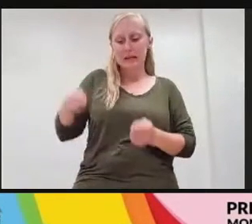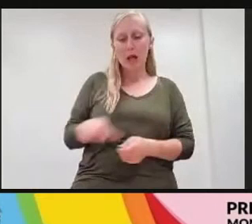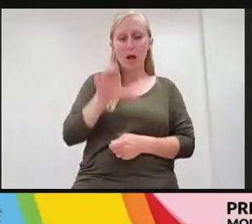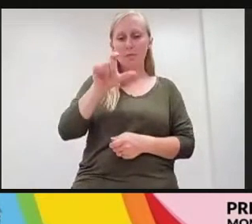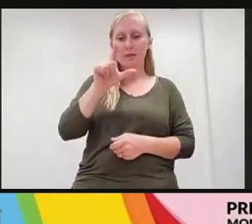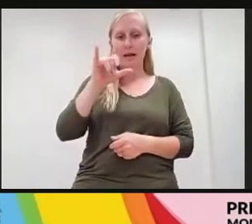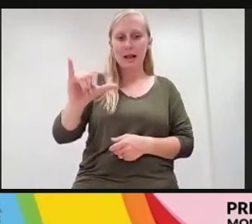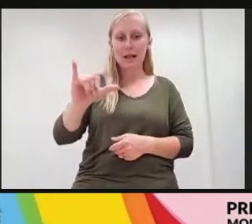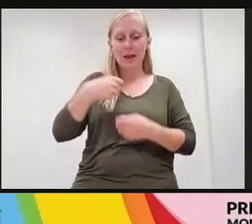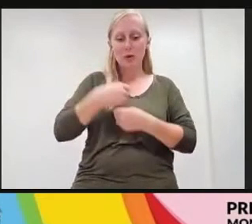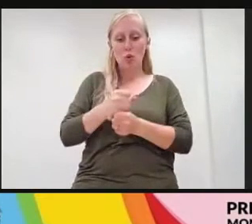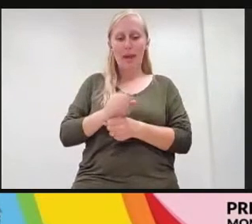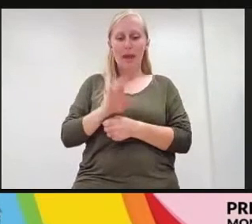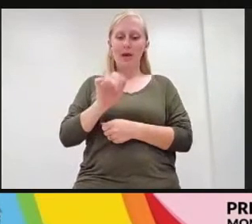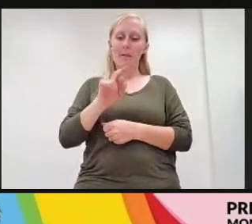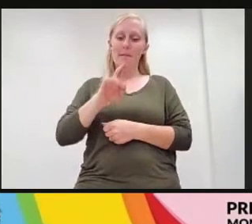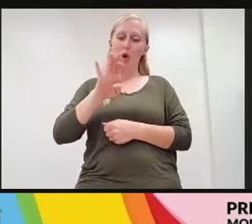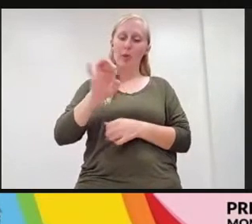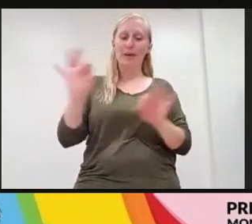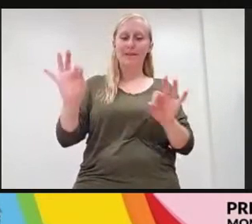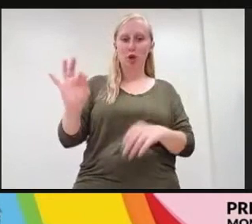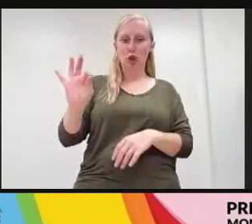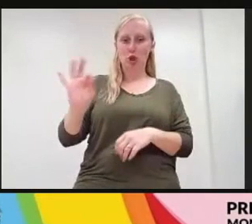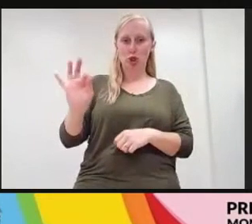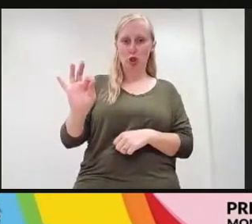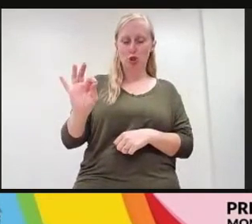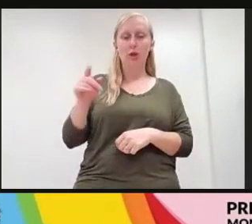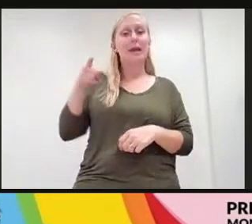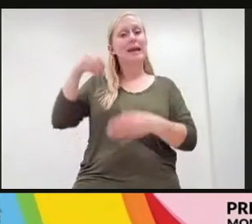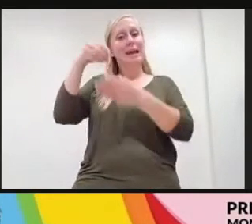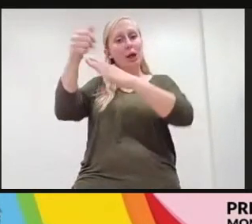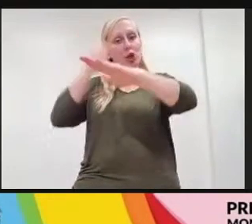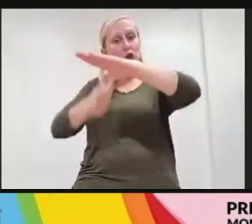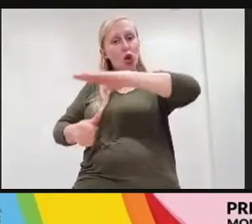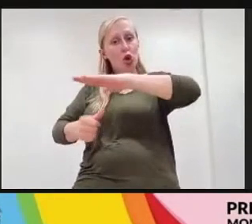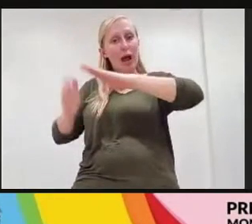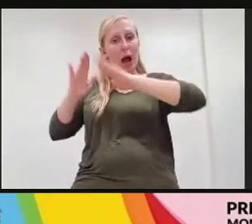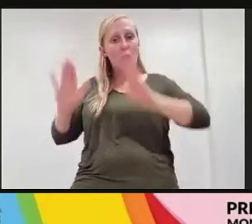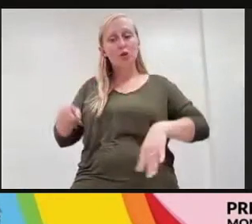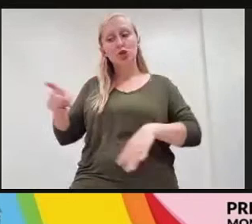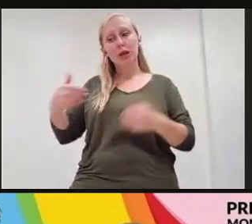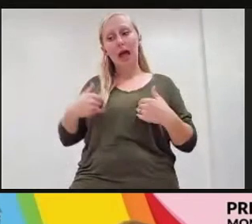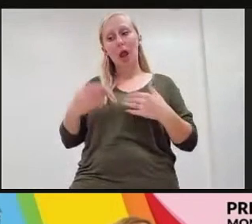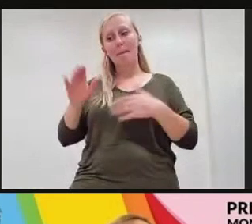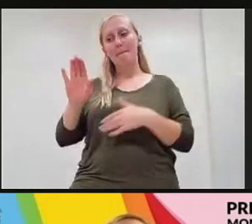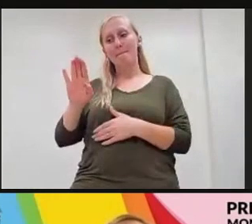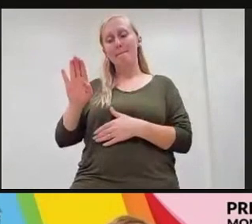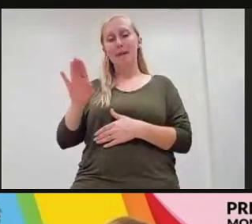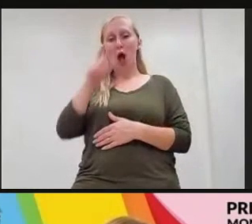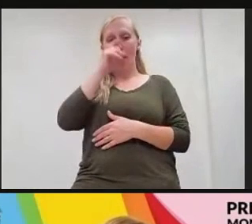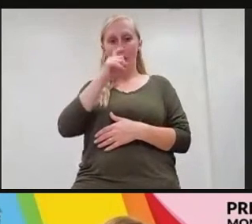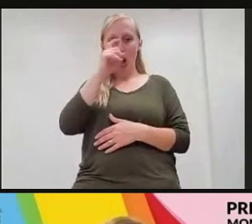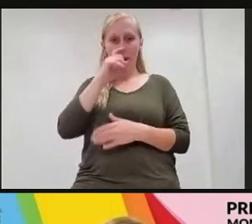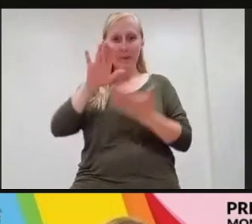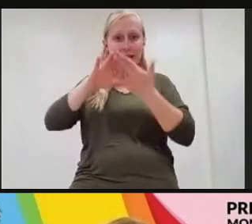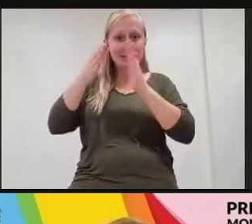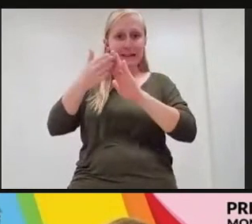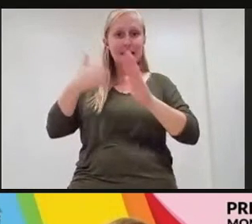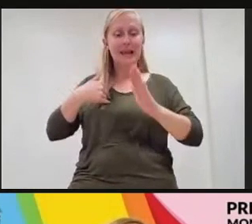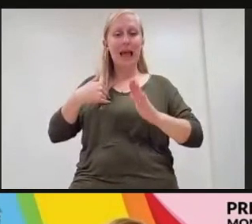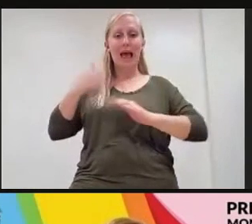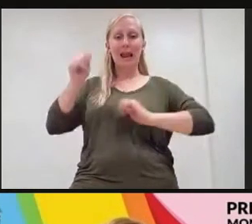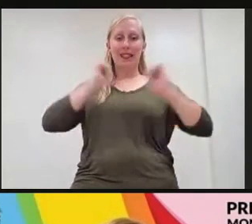Barbie furniture. We had, in her basement, she had a Barbie city that had a